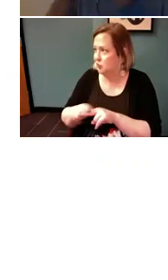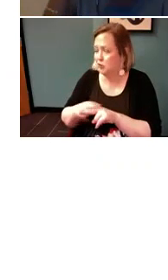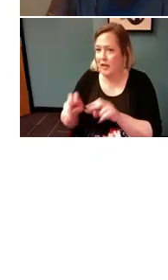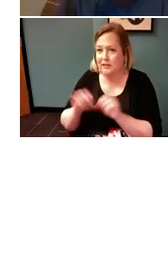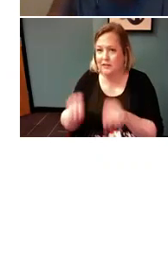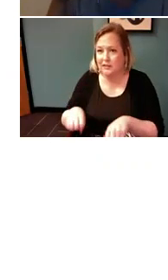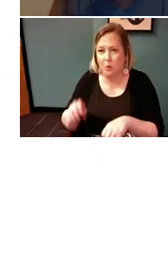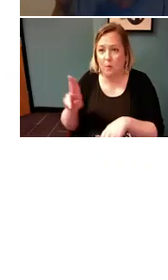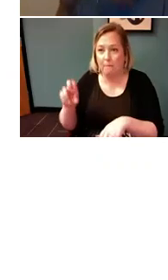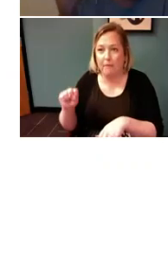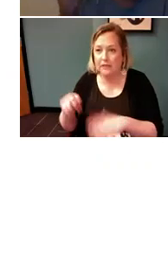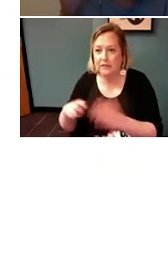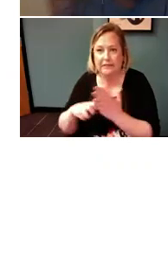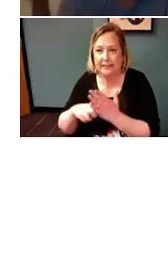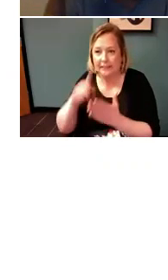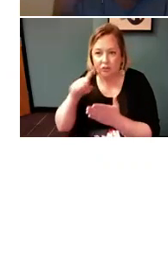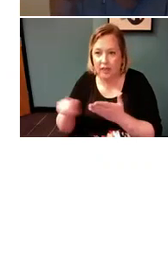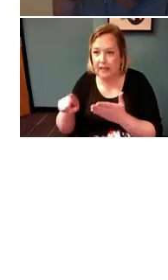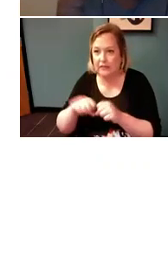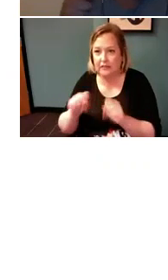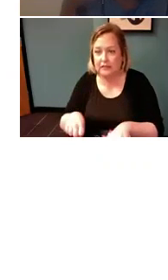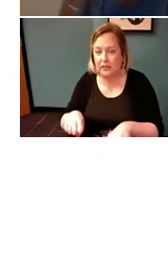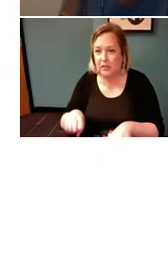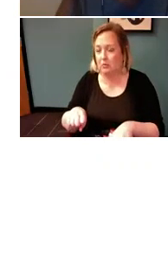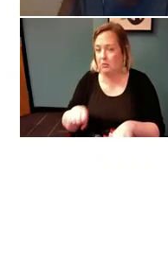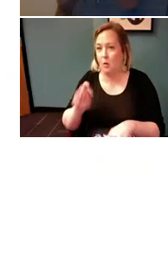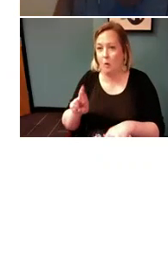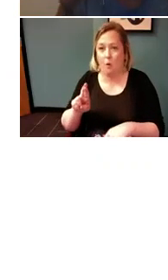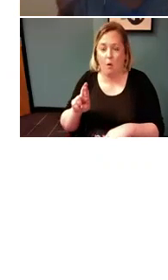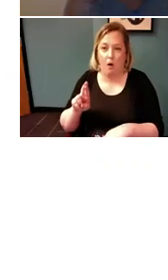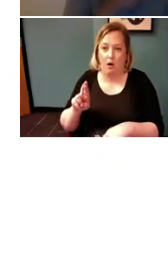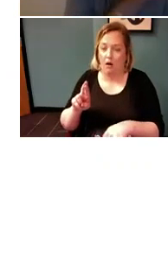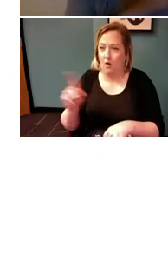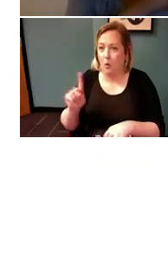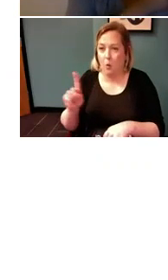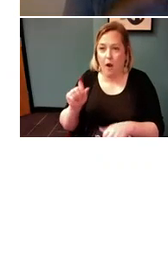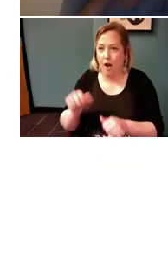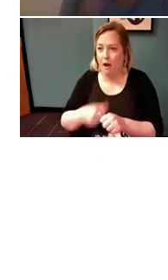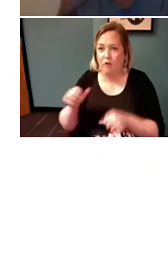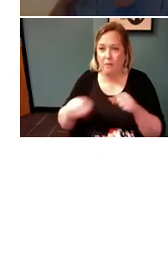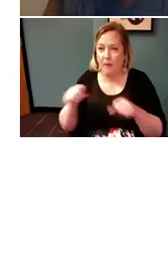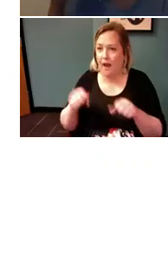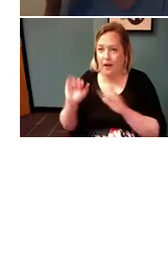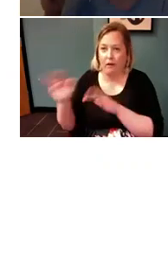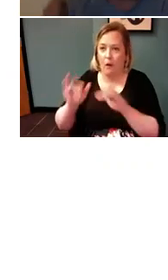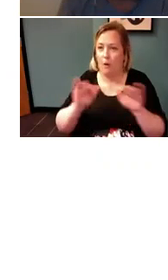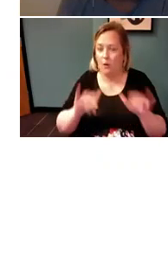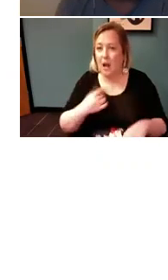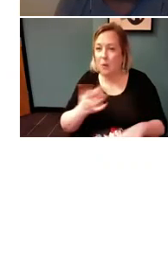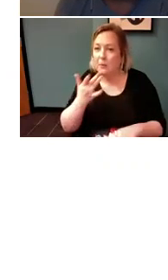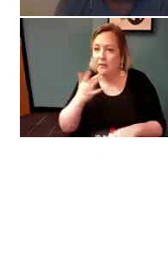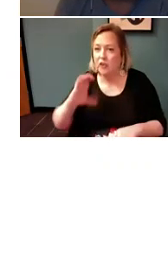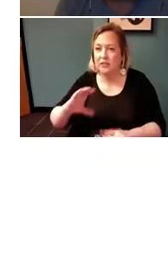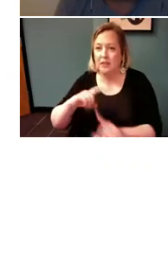system, where every byte counts, in that scenario, I would rather write it in C++ rather than Python or some